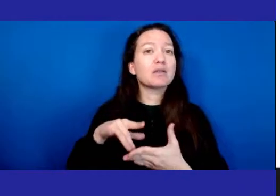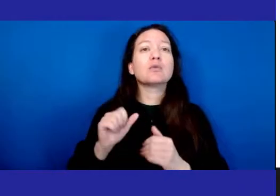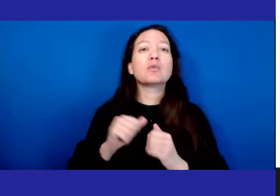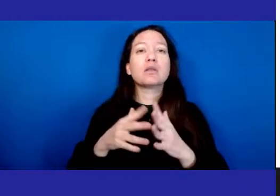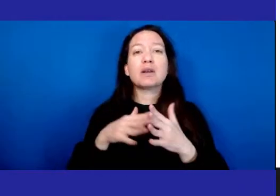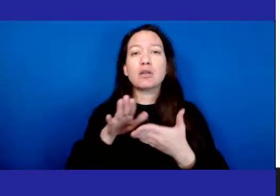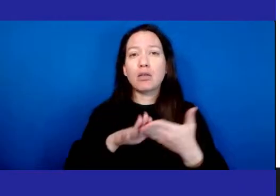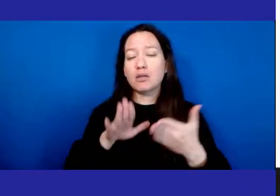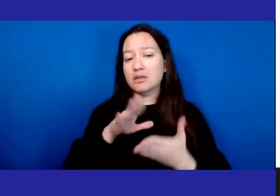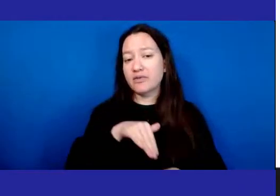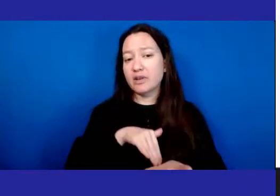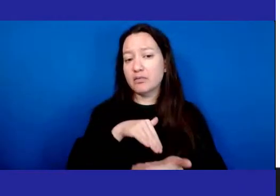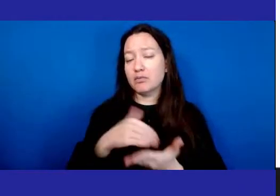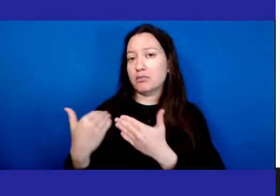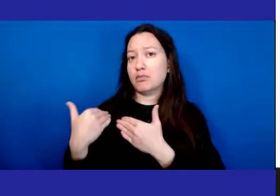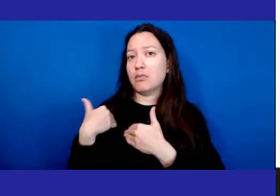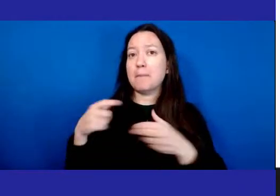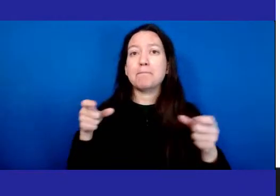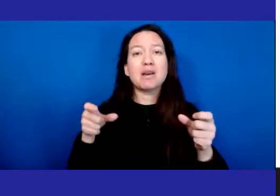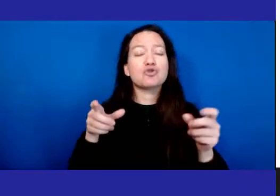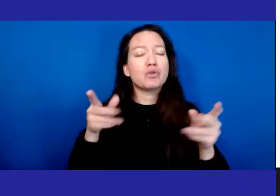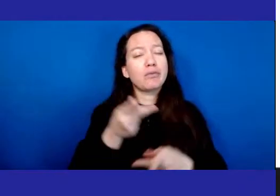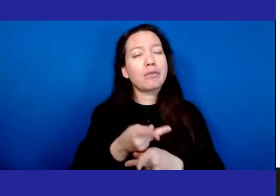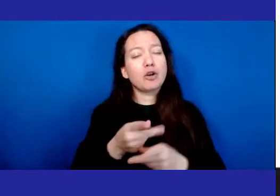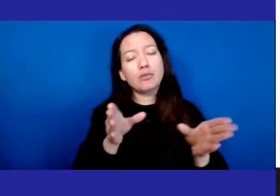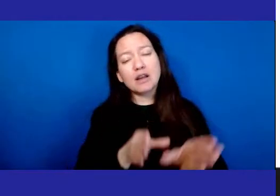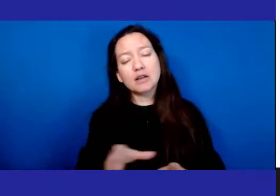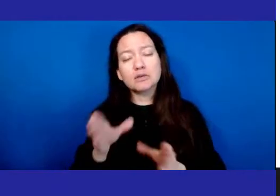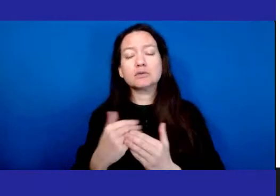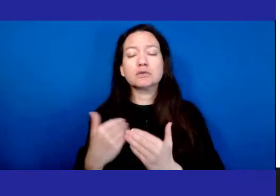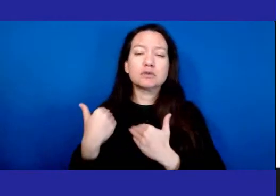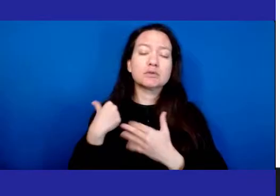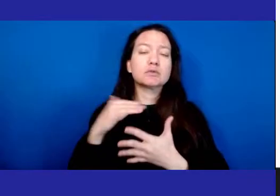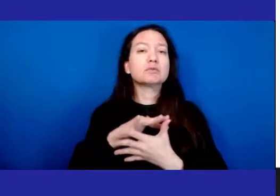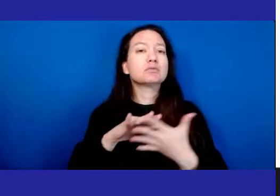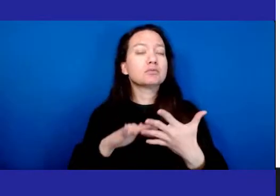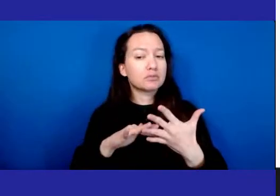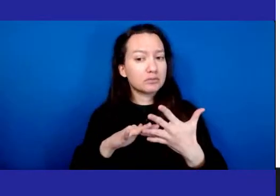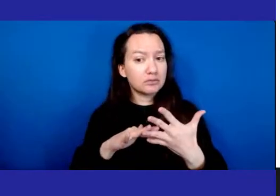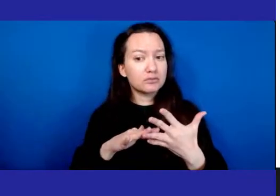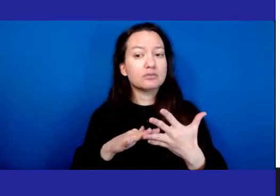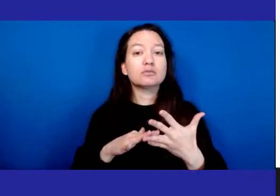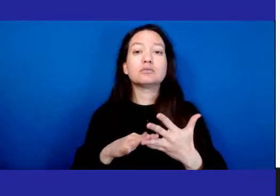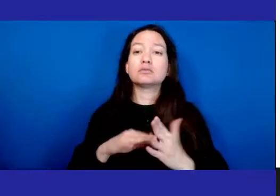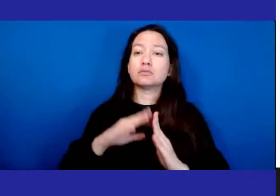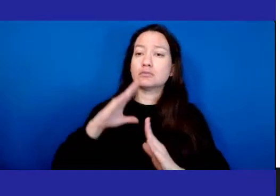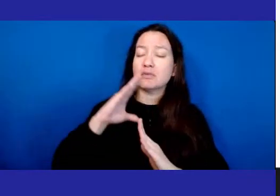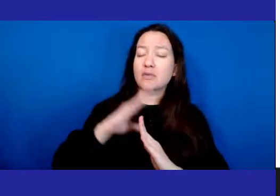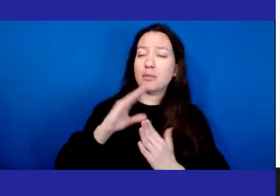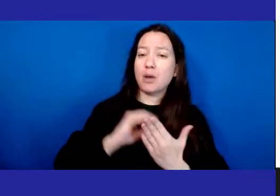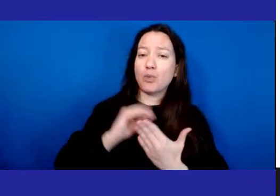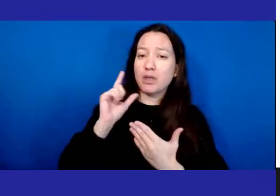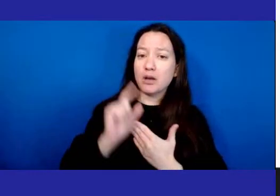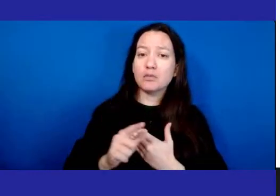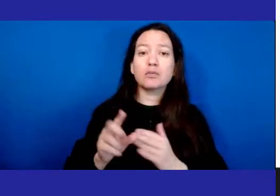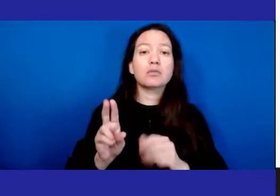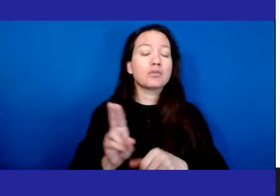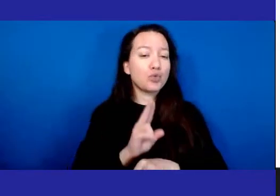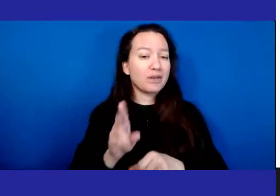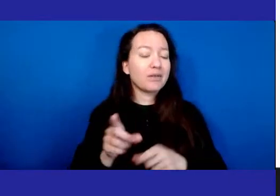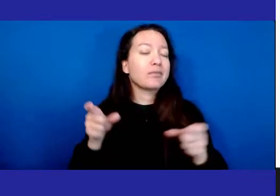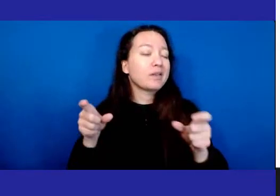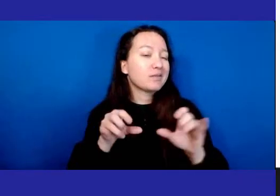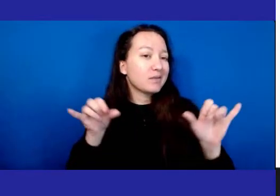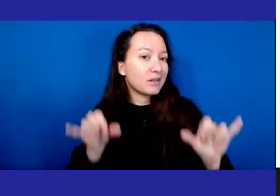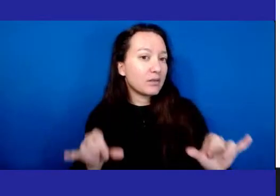about the responsibility of managed care plans, and the major outline here was a utilization management system